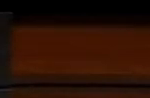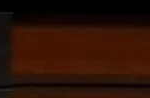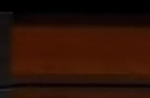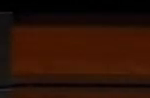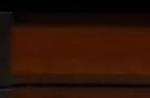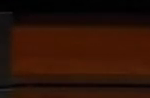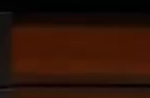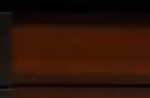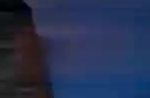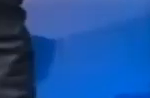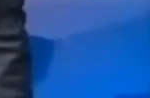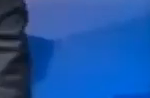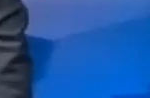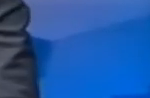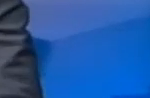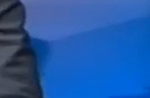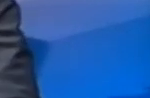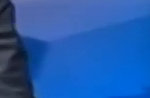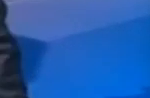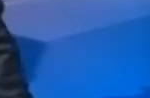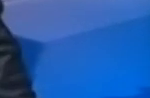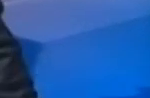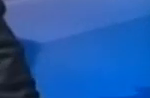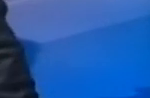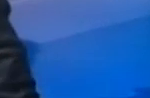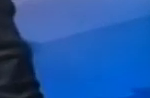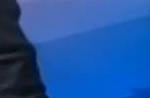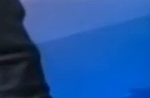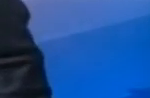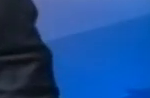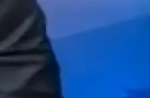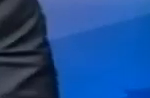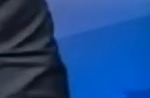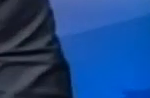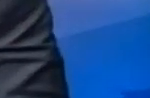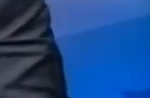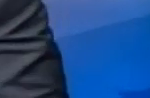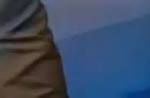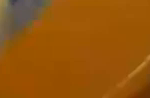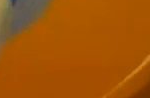us. Keep talking to us. The hashtag is the big question. You can text us on 22422. We're back after this break.